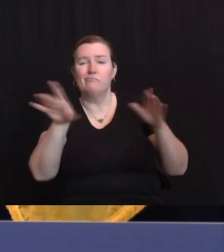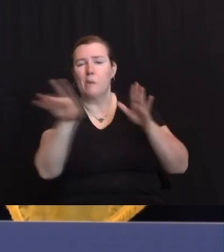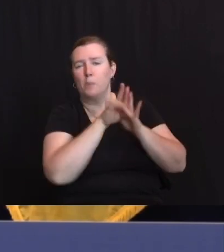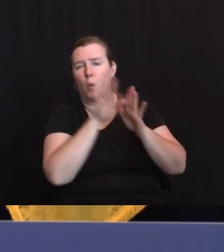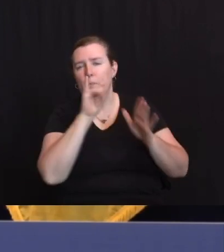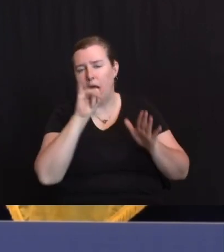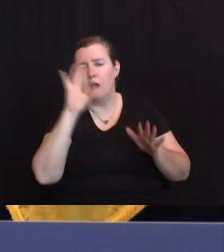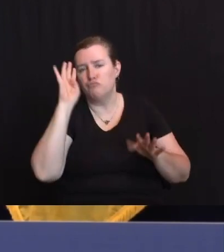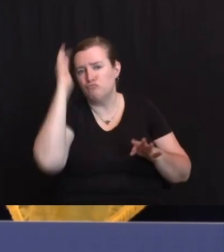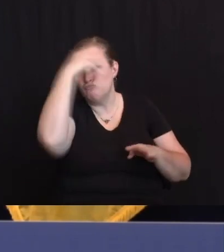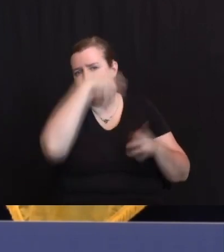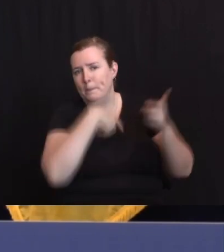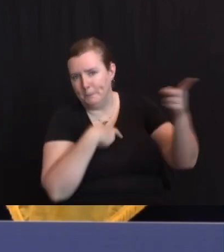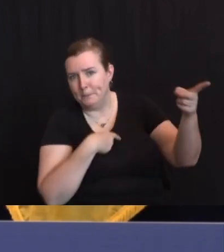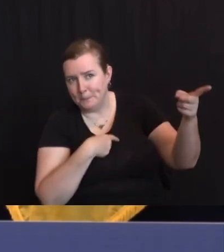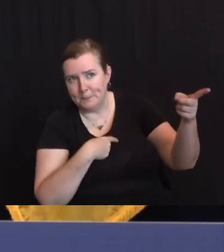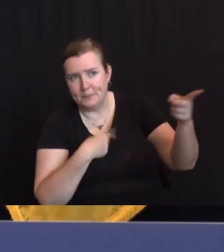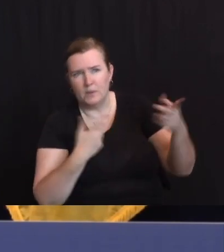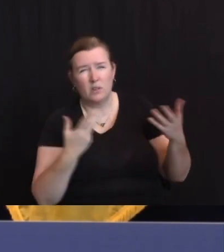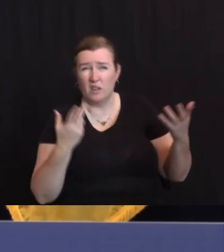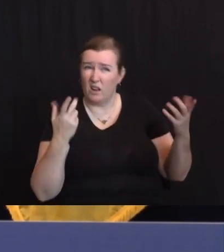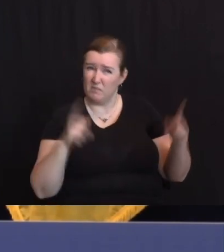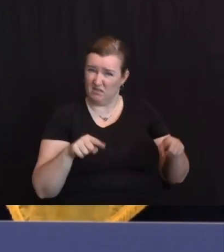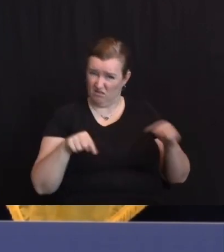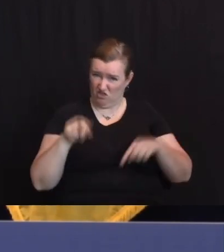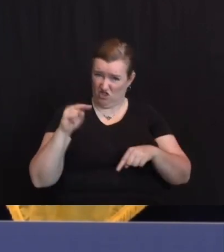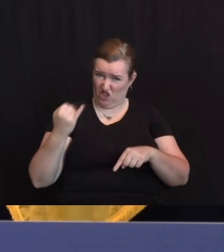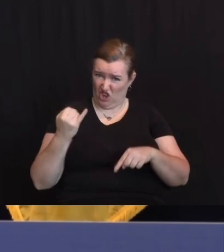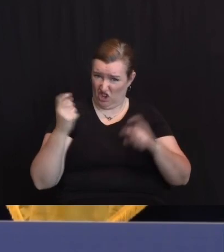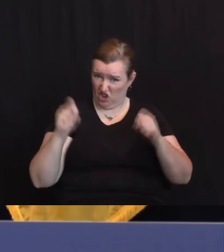concern that this might happen here in New Jersey? Thank you.